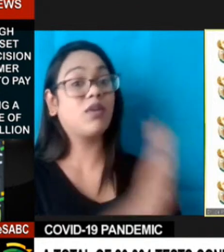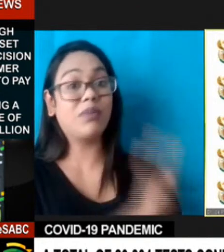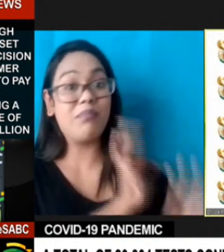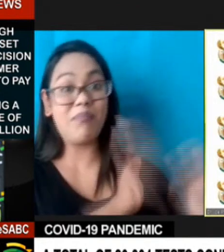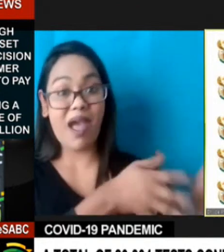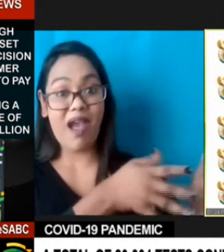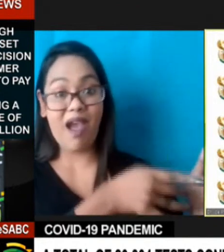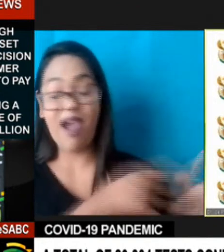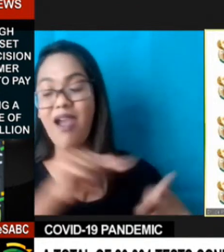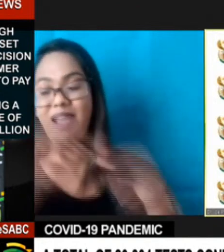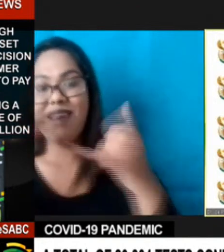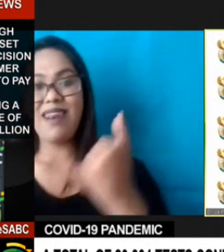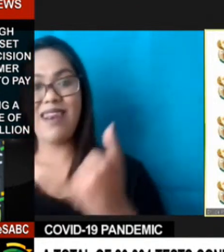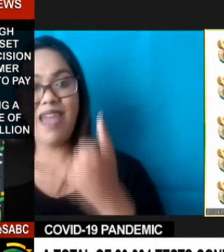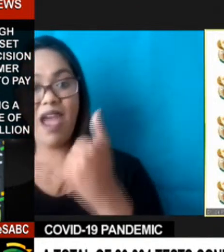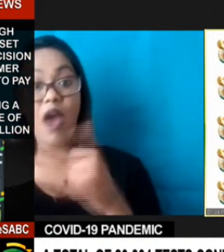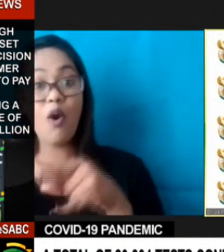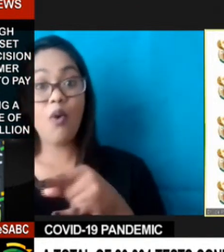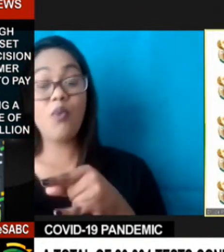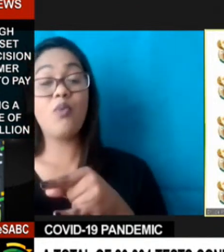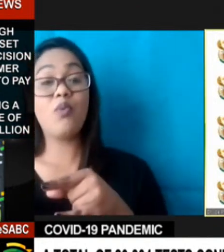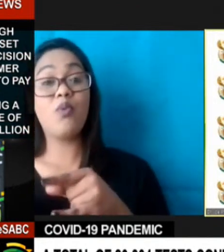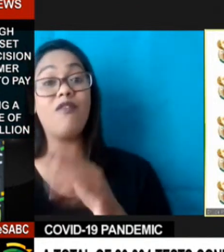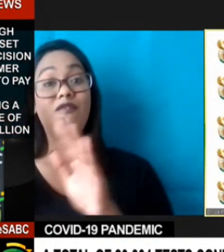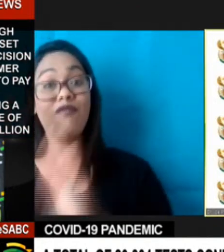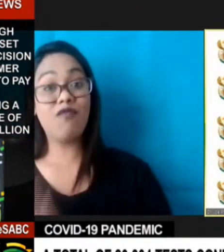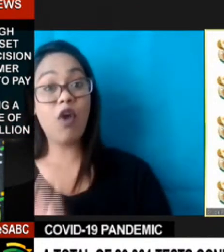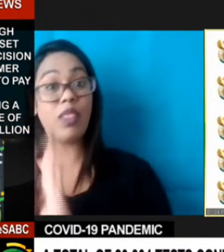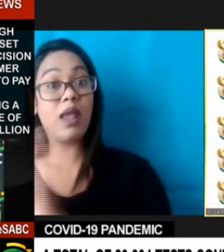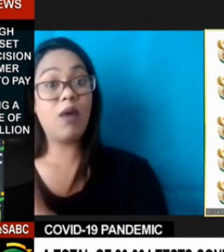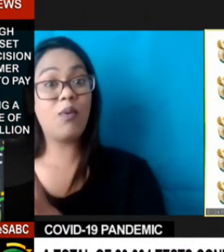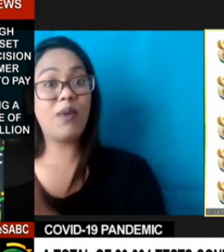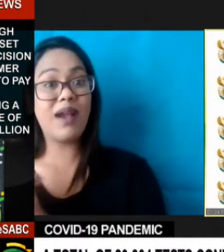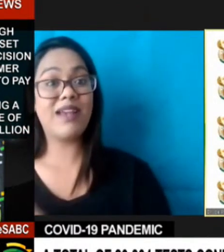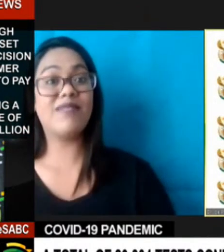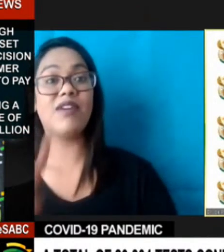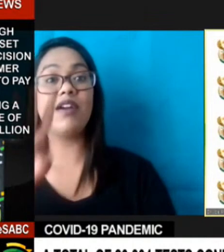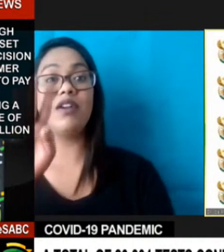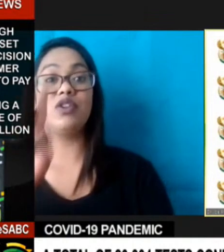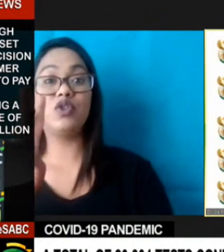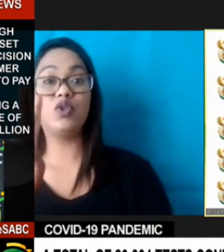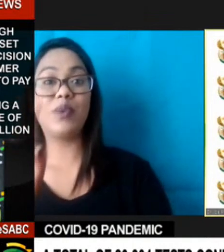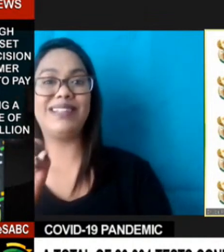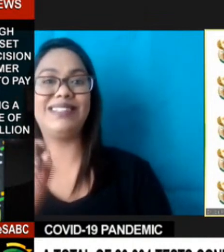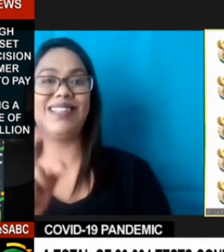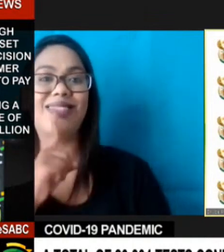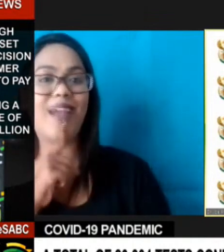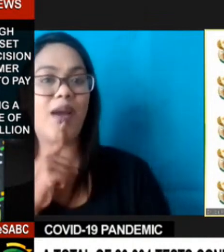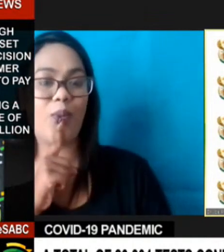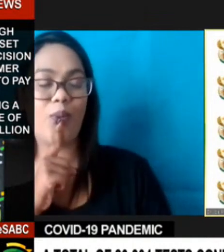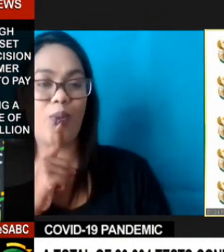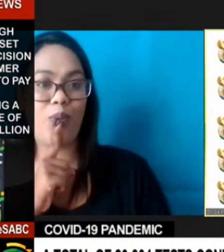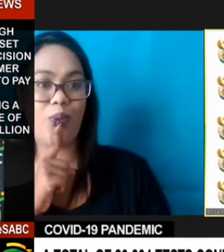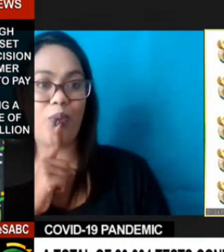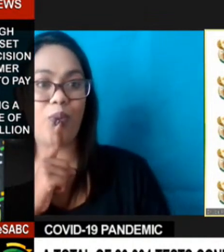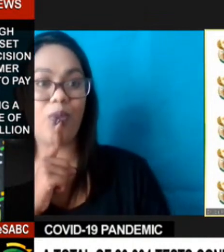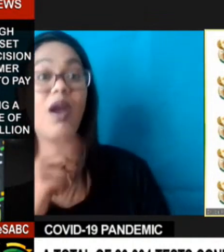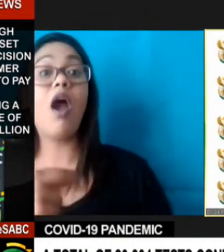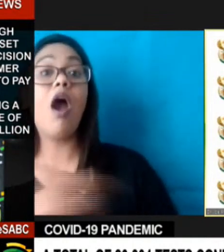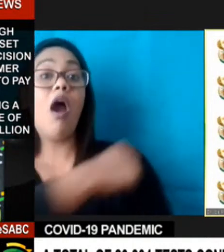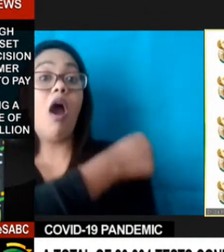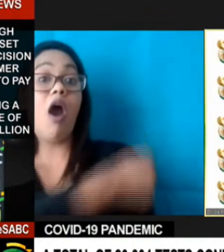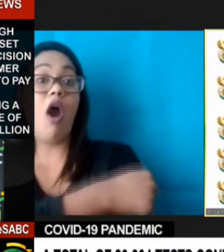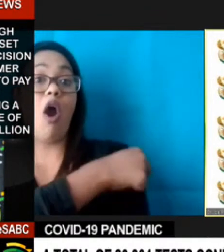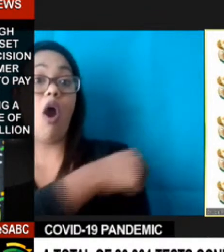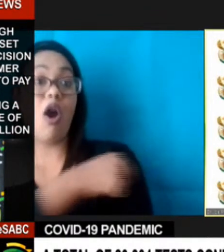this wave, the average number of daily cases is upwards of 20,000. But hospital admissions are